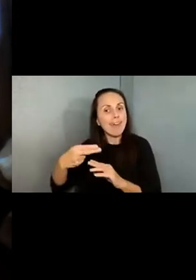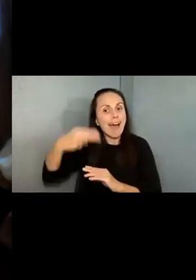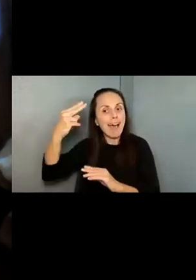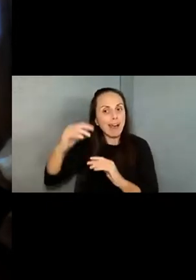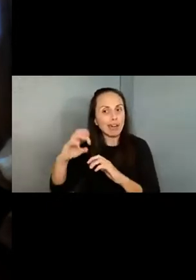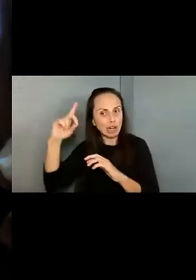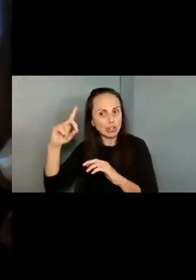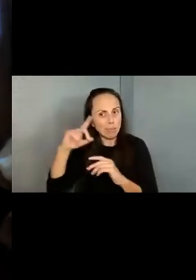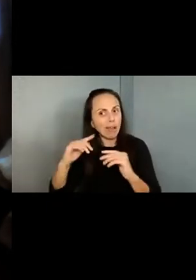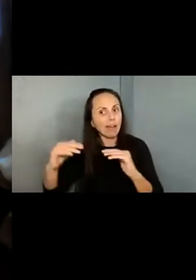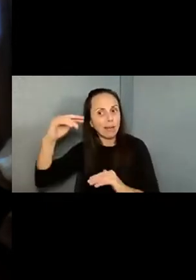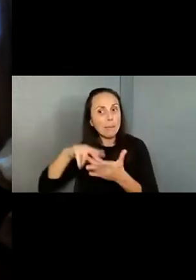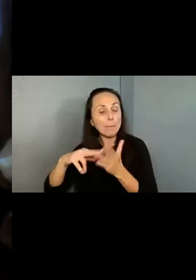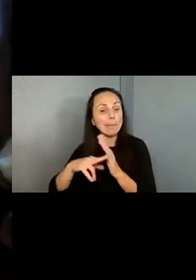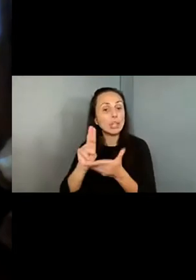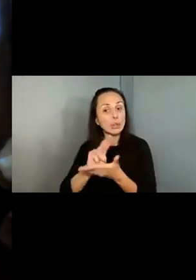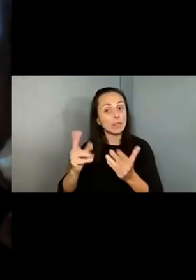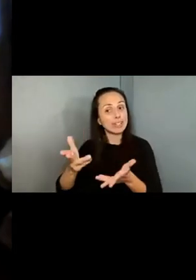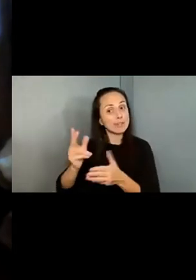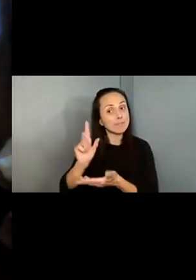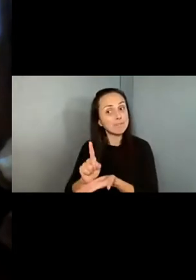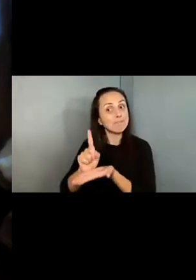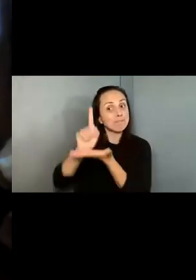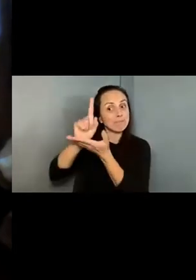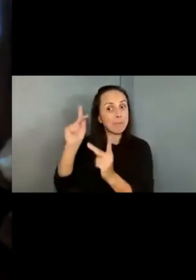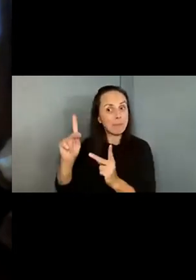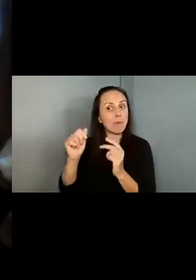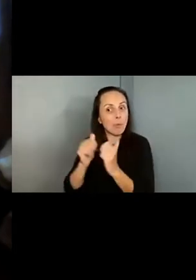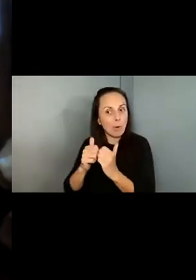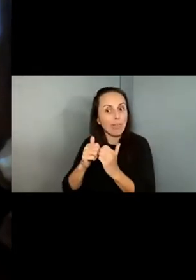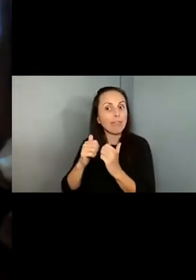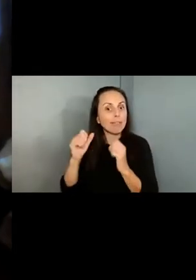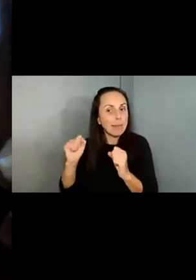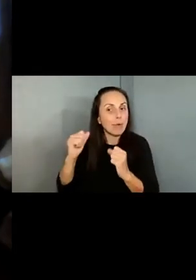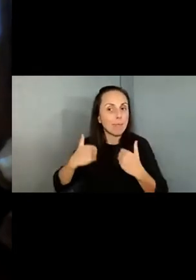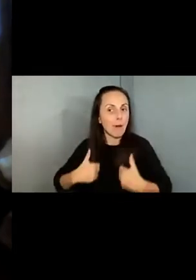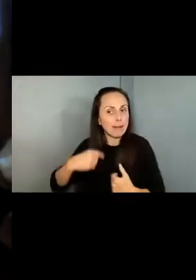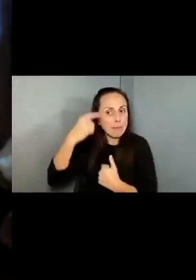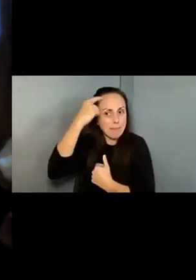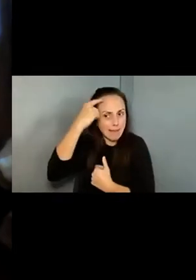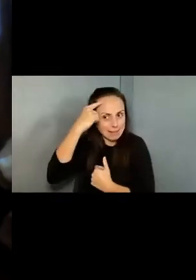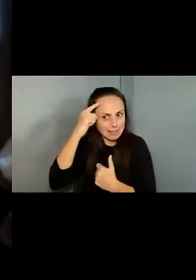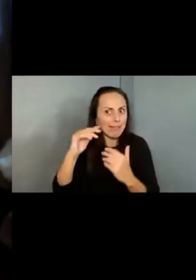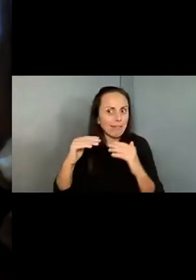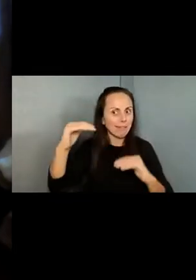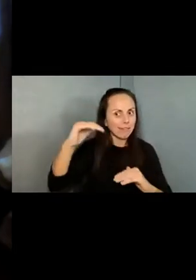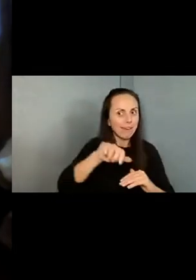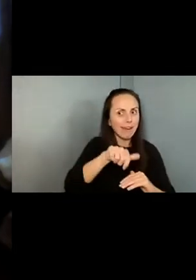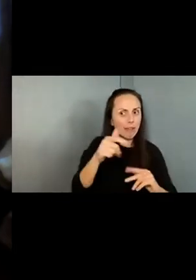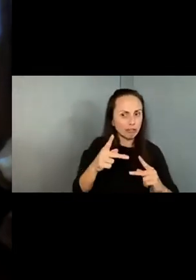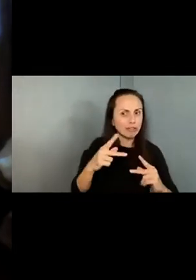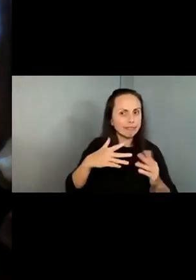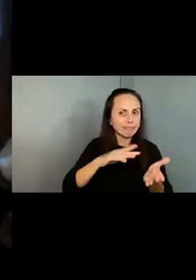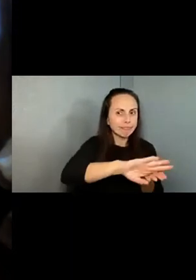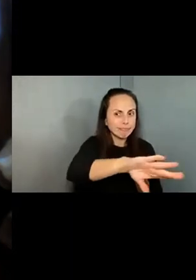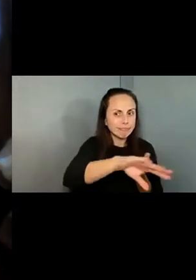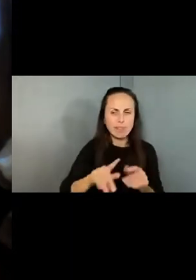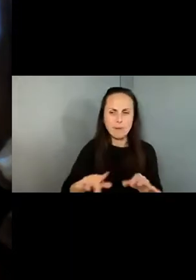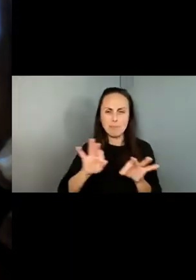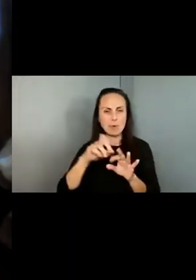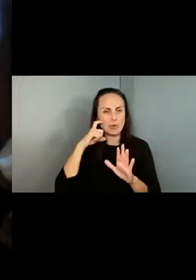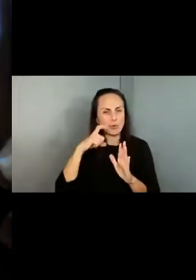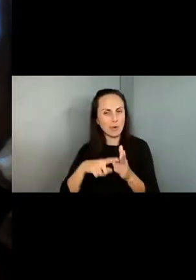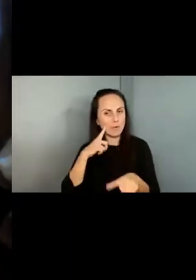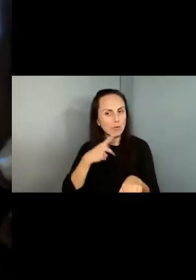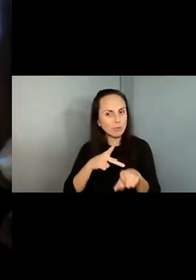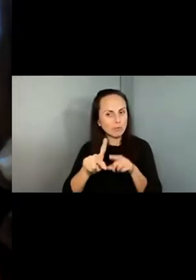university enables and elevates particular body minds at the expense of others. And this is important to acknowledge when we talk about